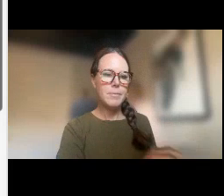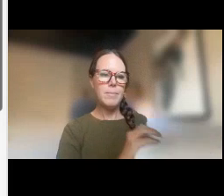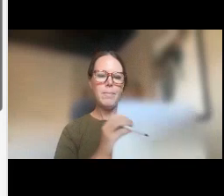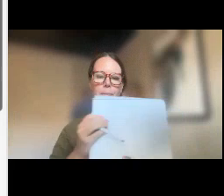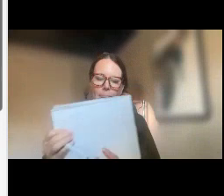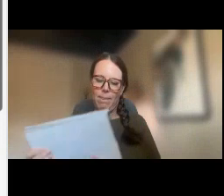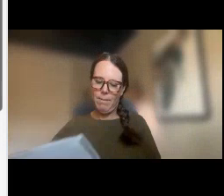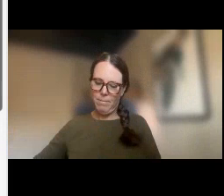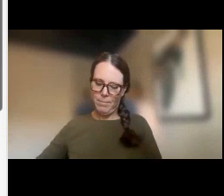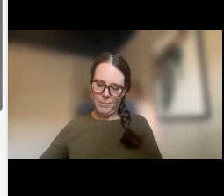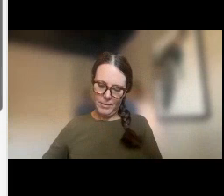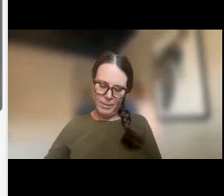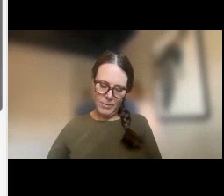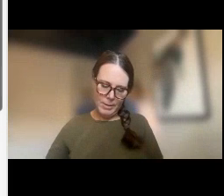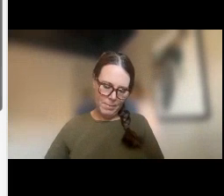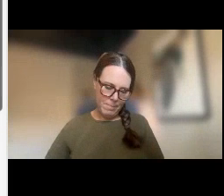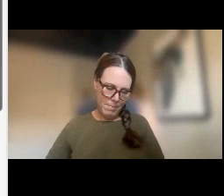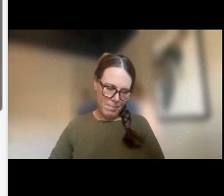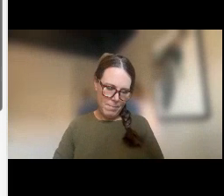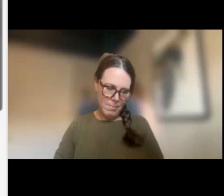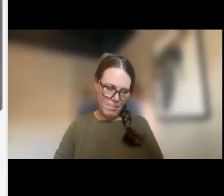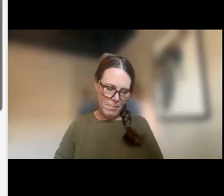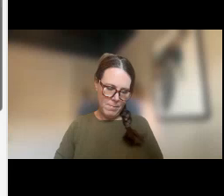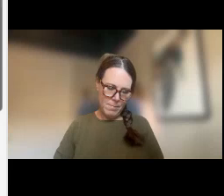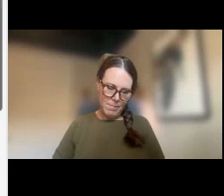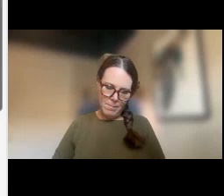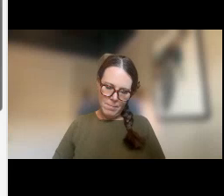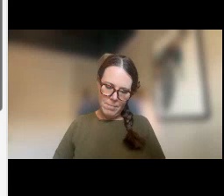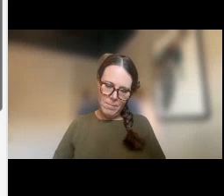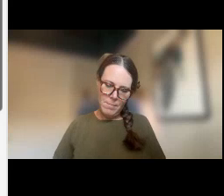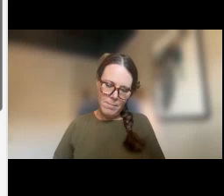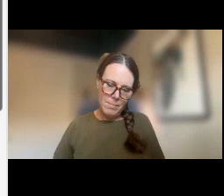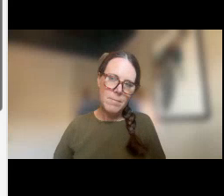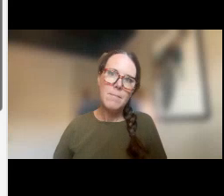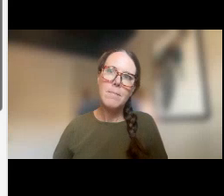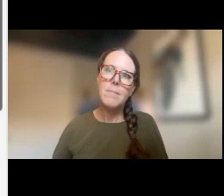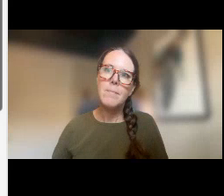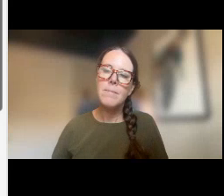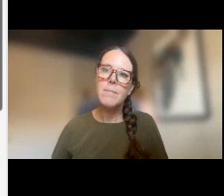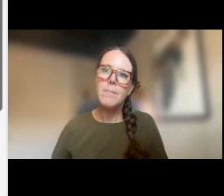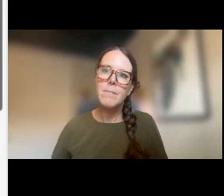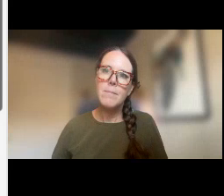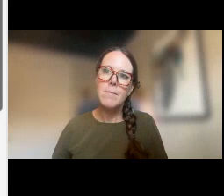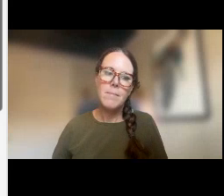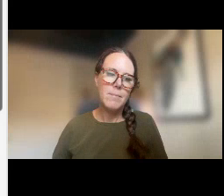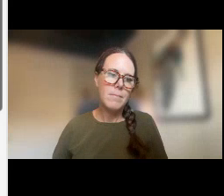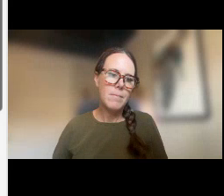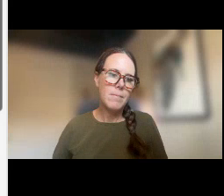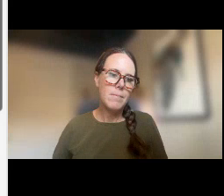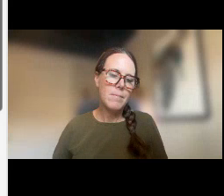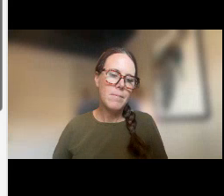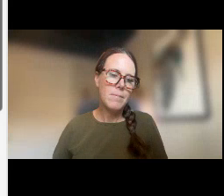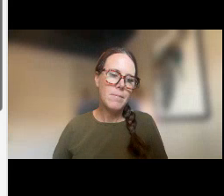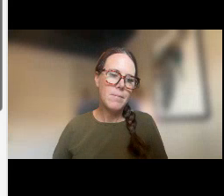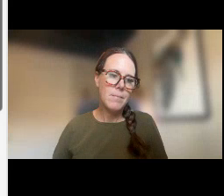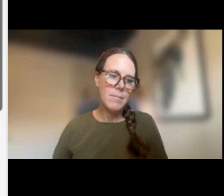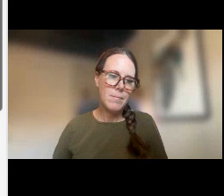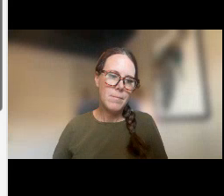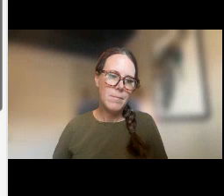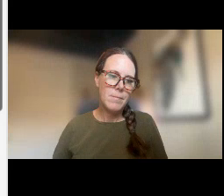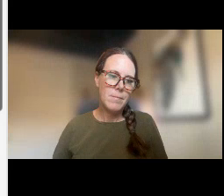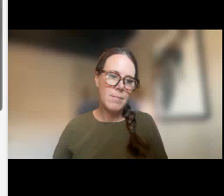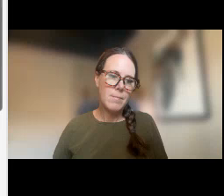both reserved, so we're good. But we will extend the two upcoming ones a half hour, and we'll